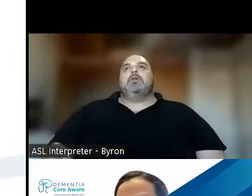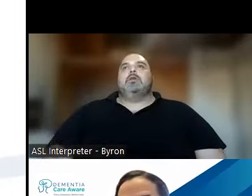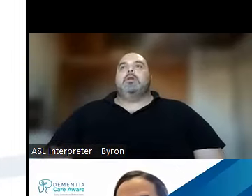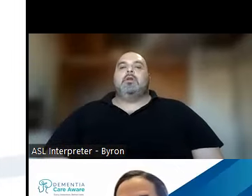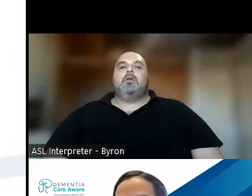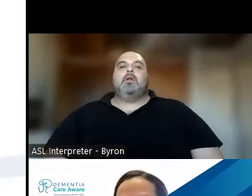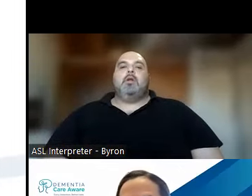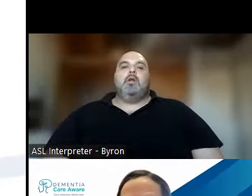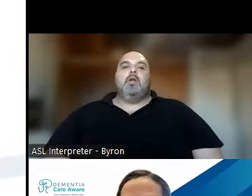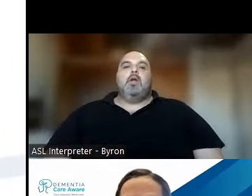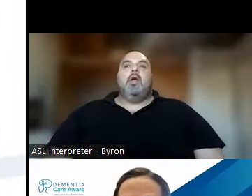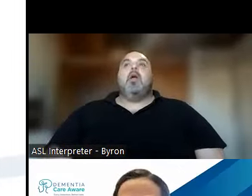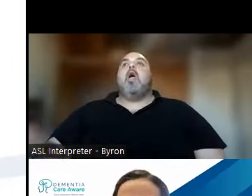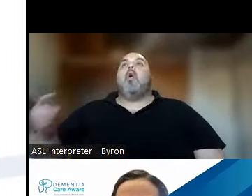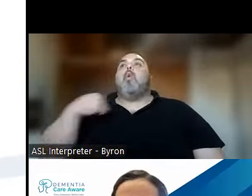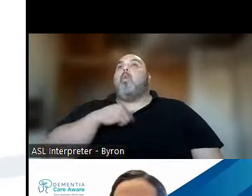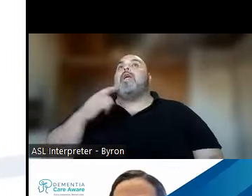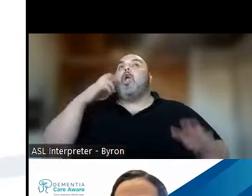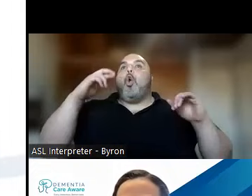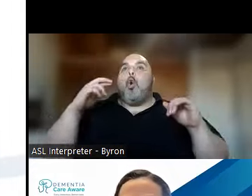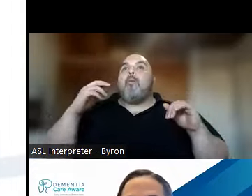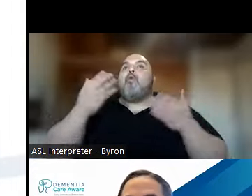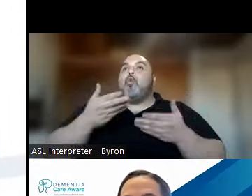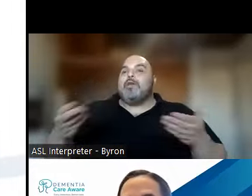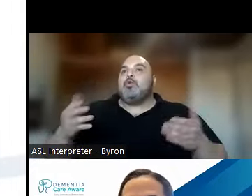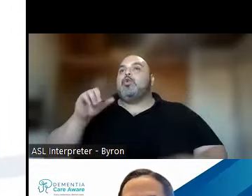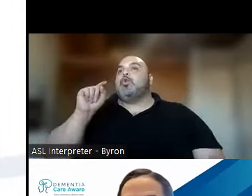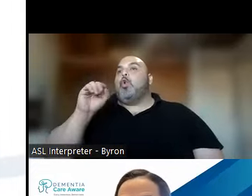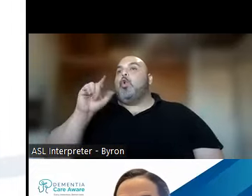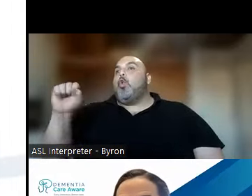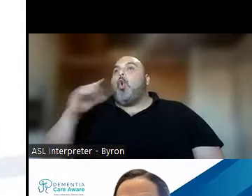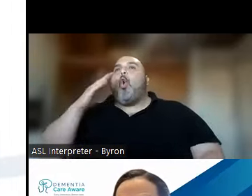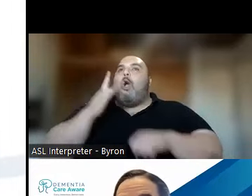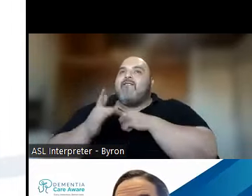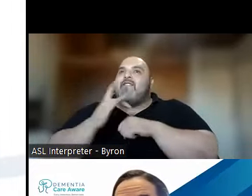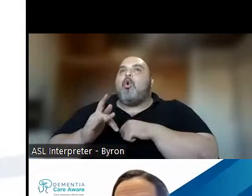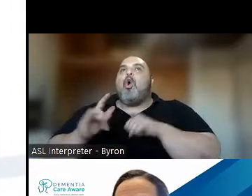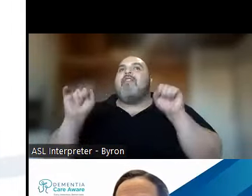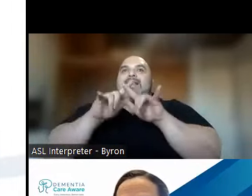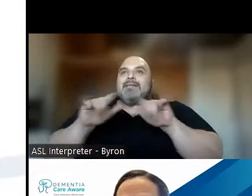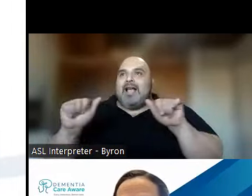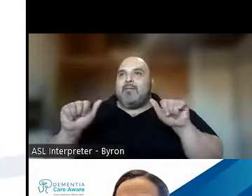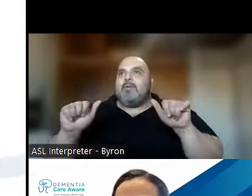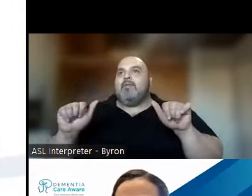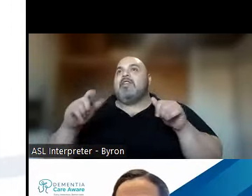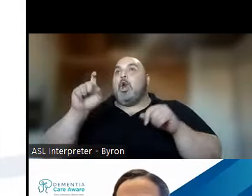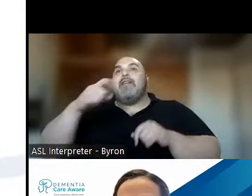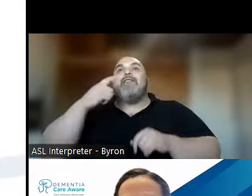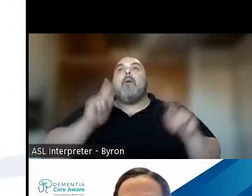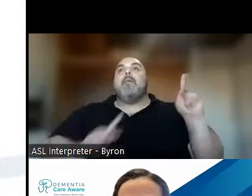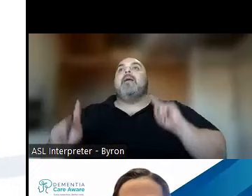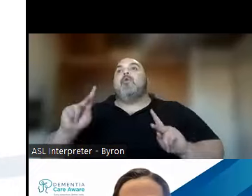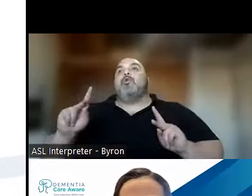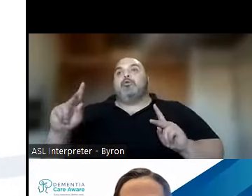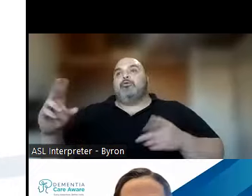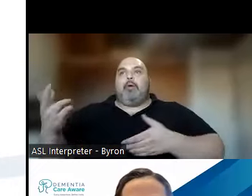hope that at least our resources and our tools are available at the same timeline that are needed for folks to get on board